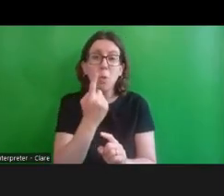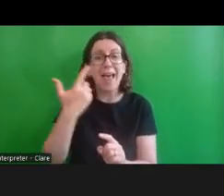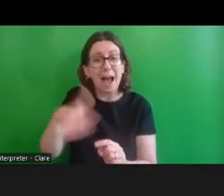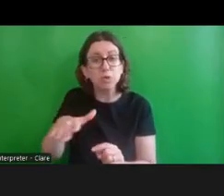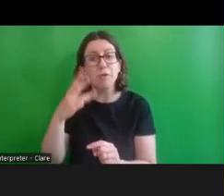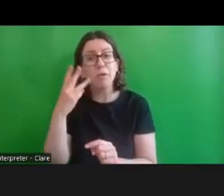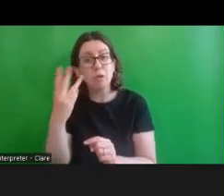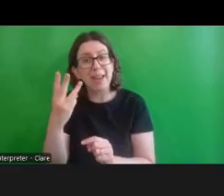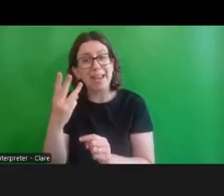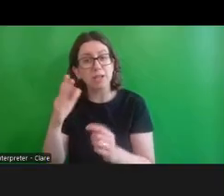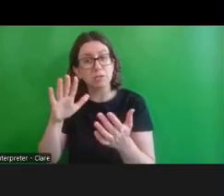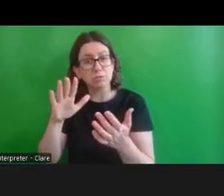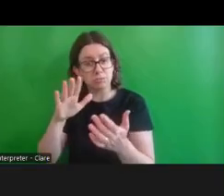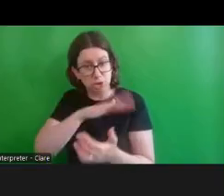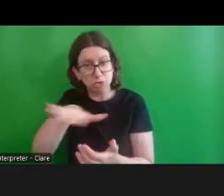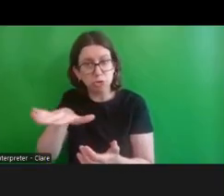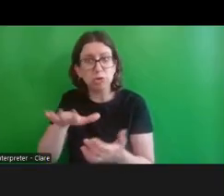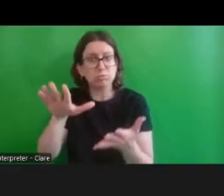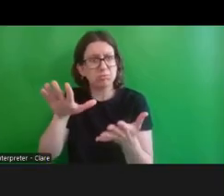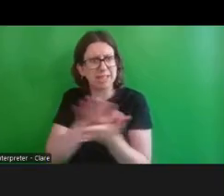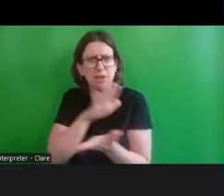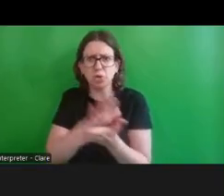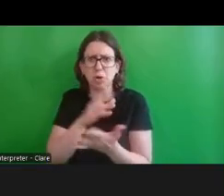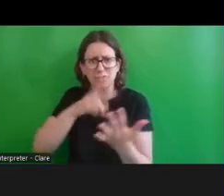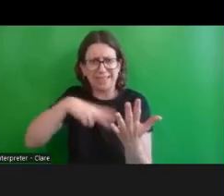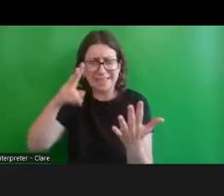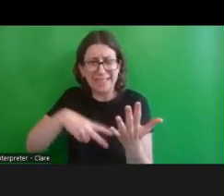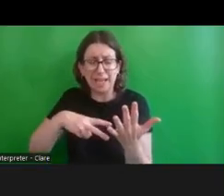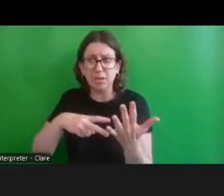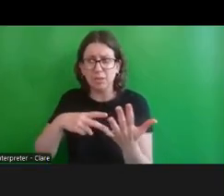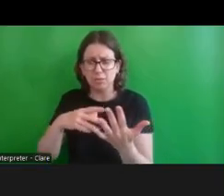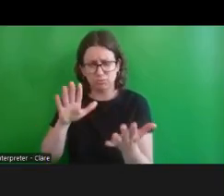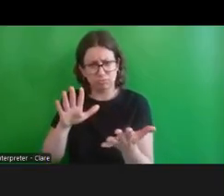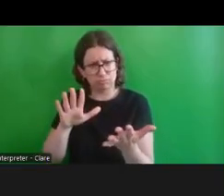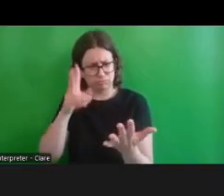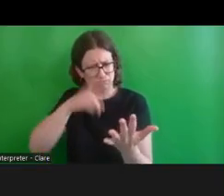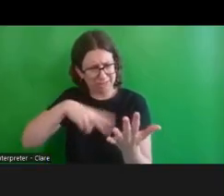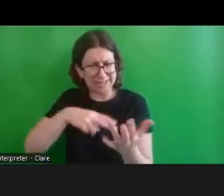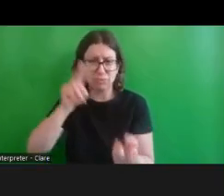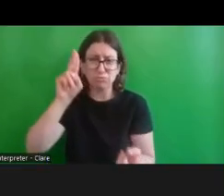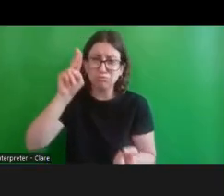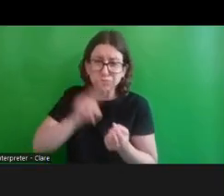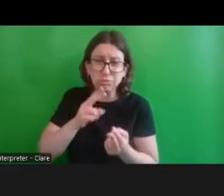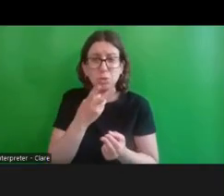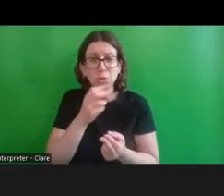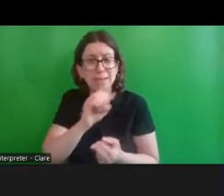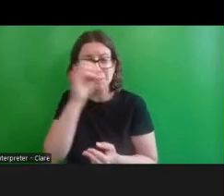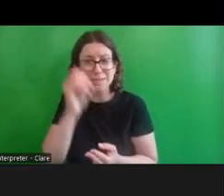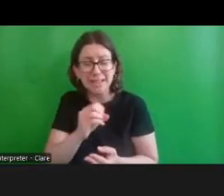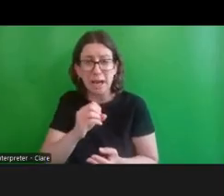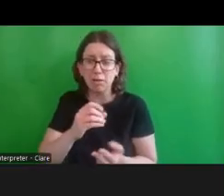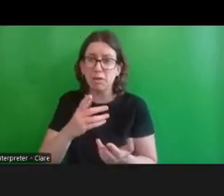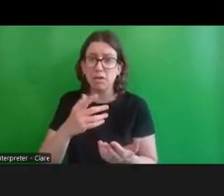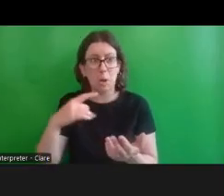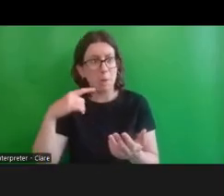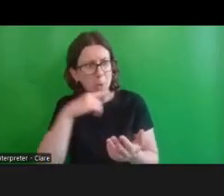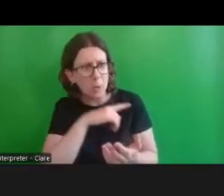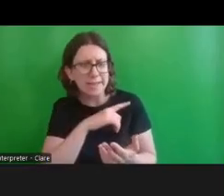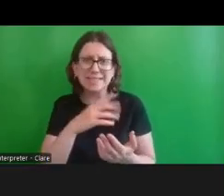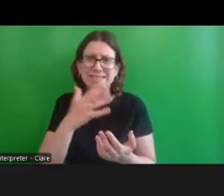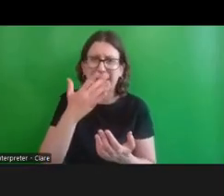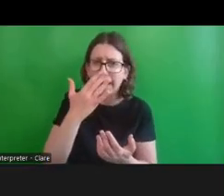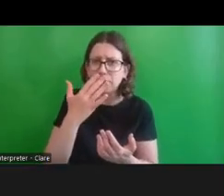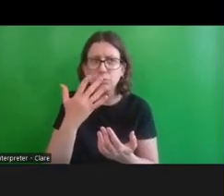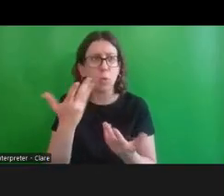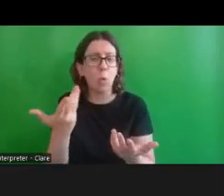reading, with daily reading falling to under 20%. This decline is sharpest among boys, teenagers and low-income families.